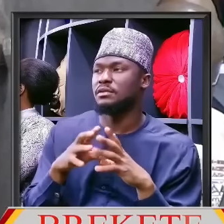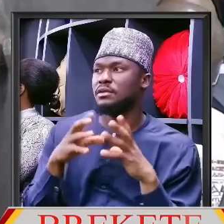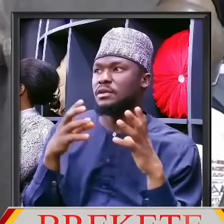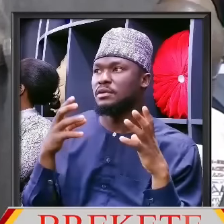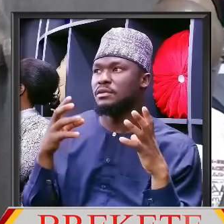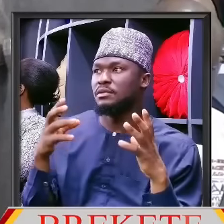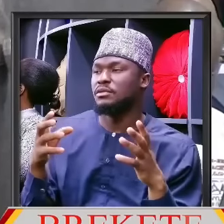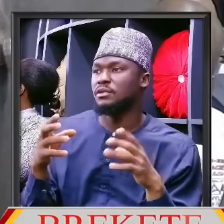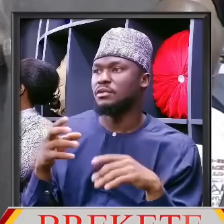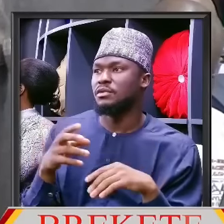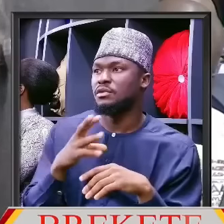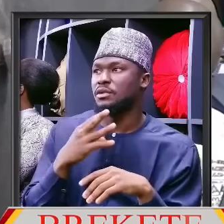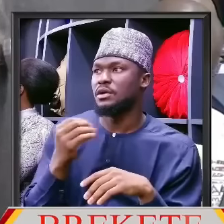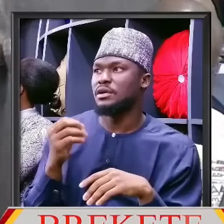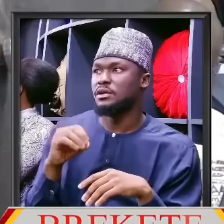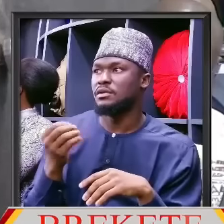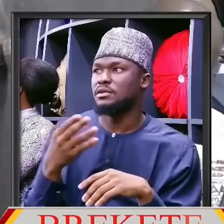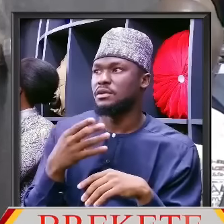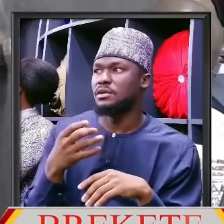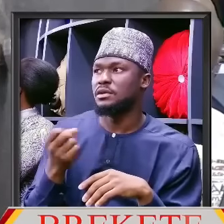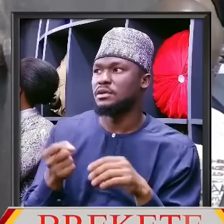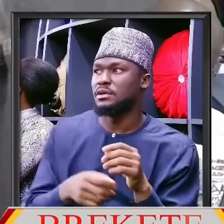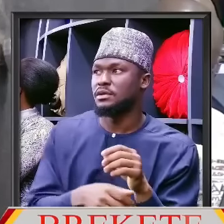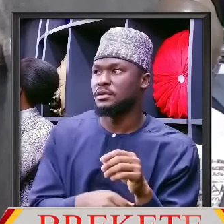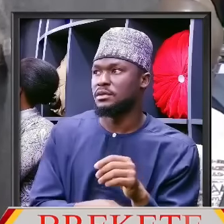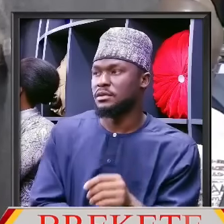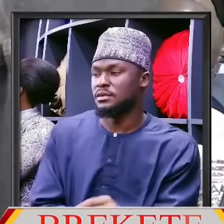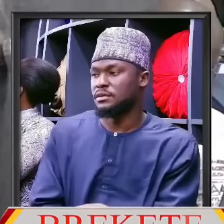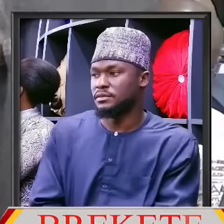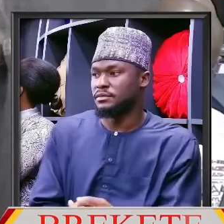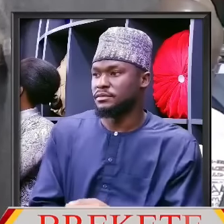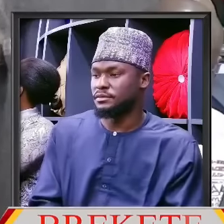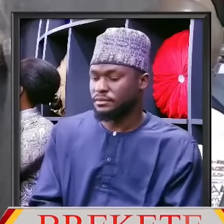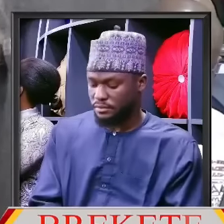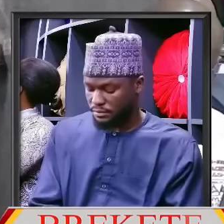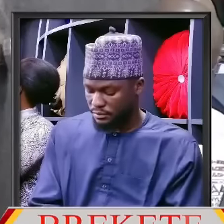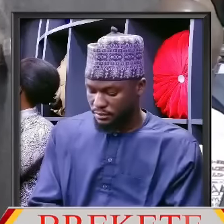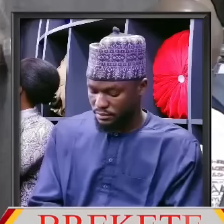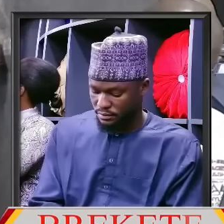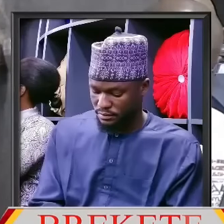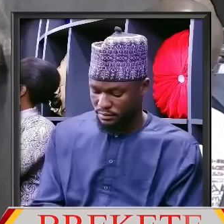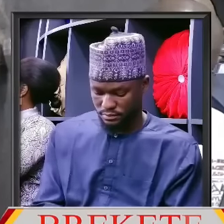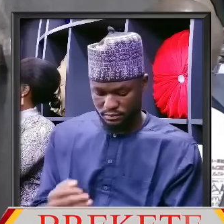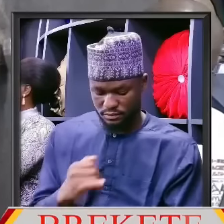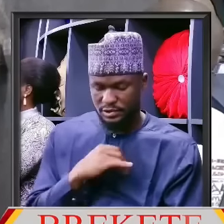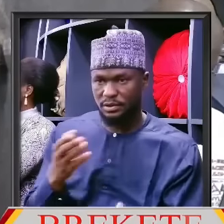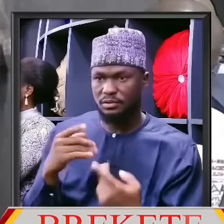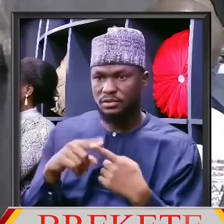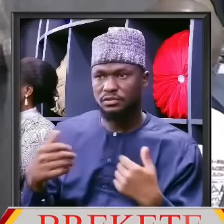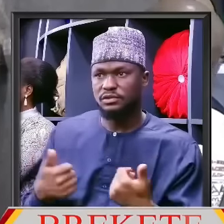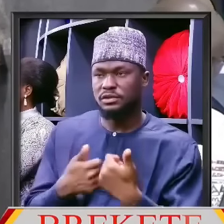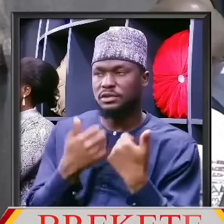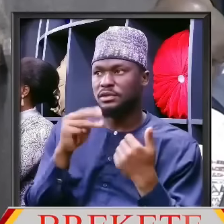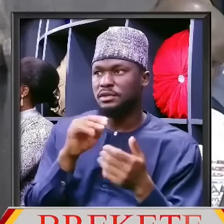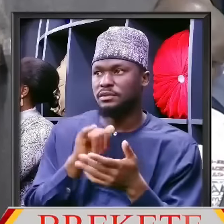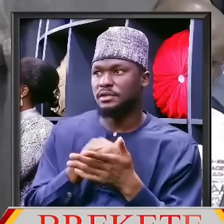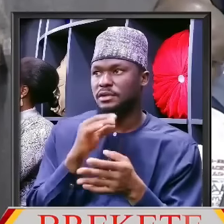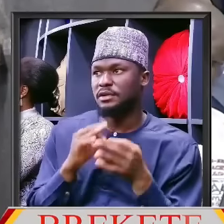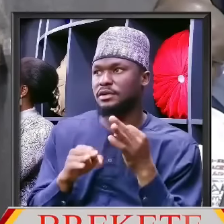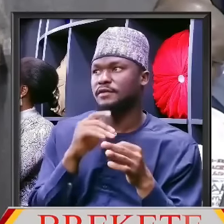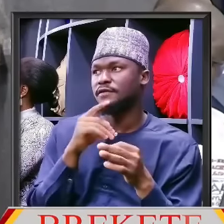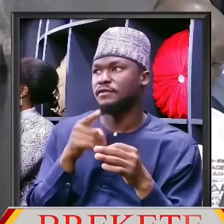and drama kings, a lying machine, where they all this thing. And I want to challenge Brekete. Please, if you have the